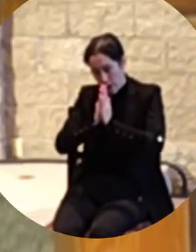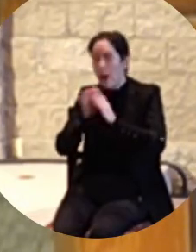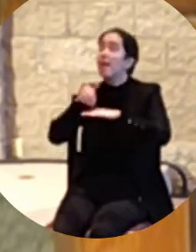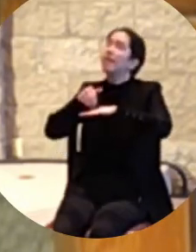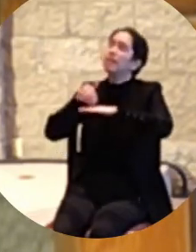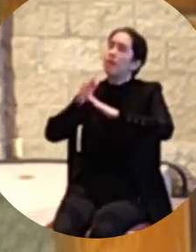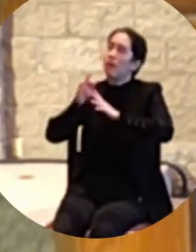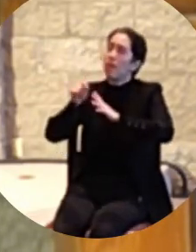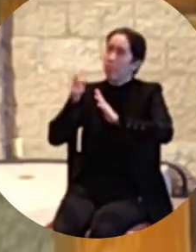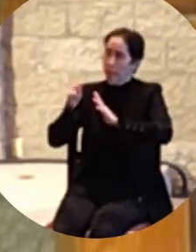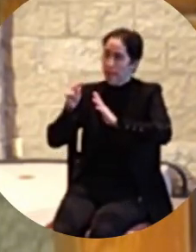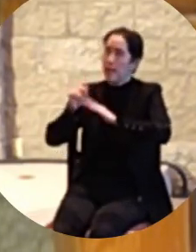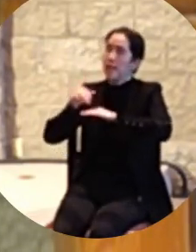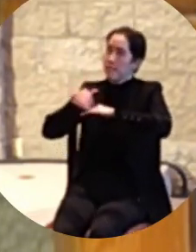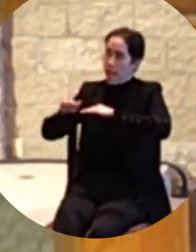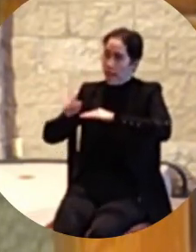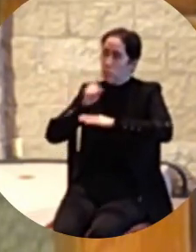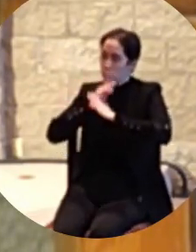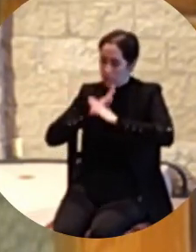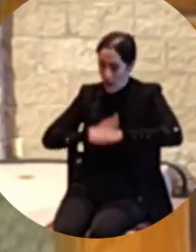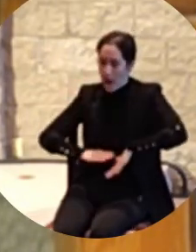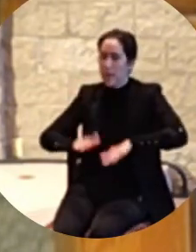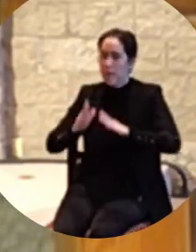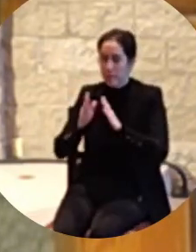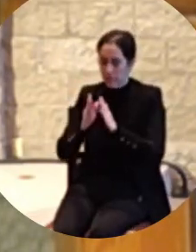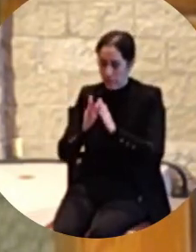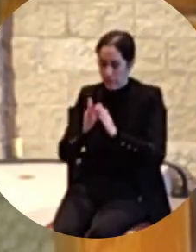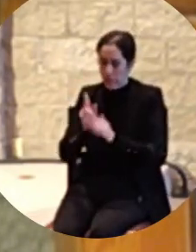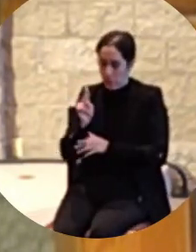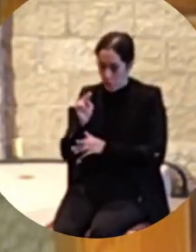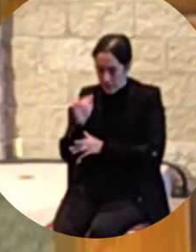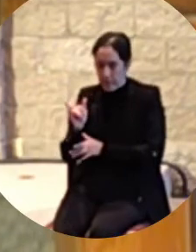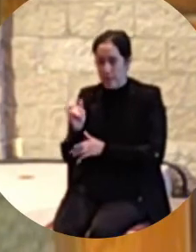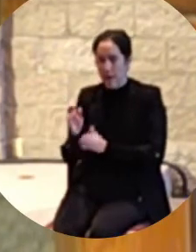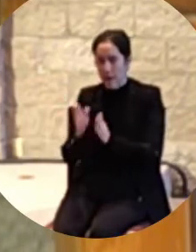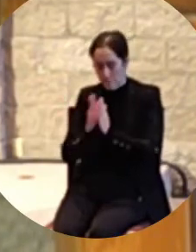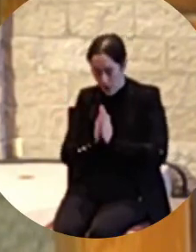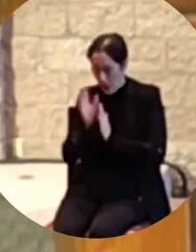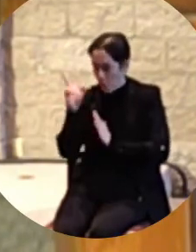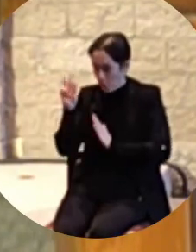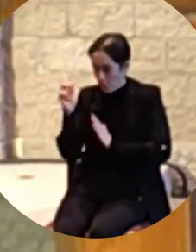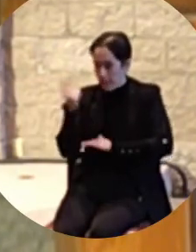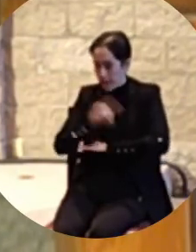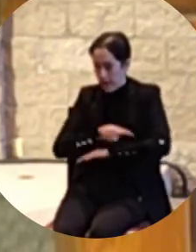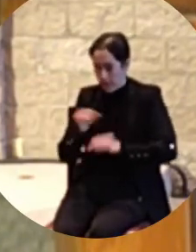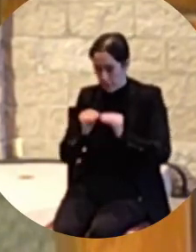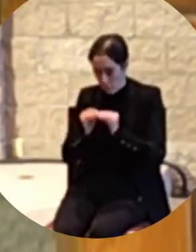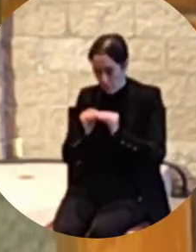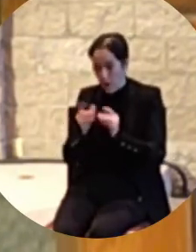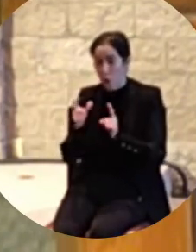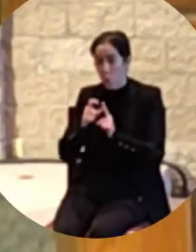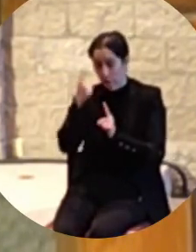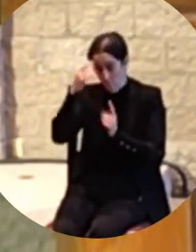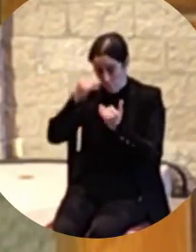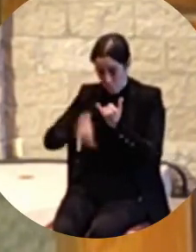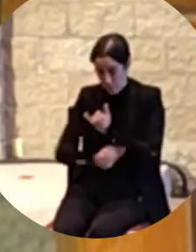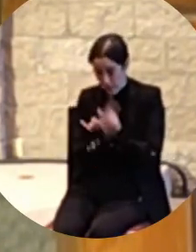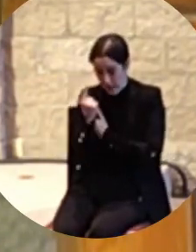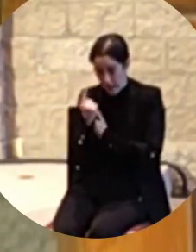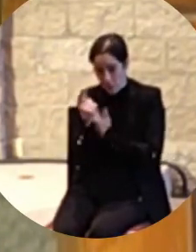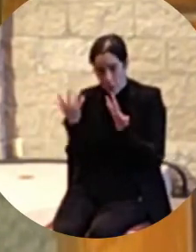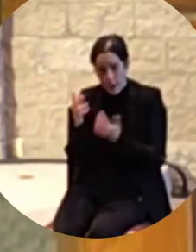sent to Silent Unity, where they are prayed with for another 30 days. And the word for today